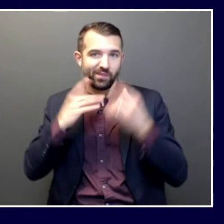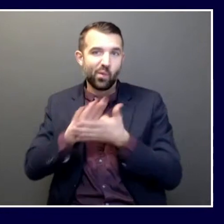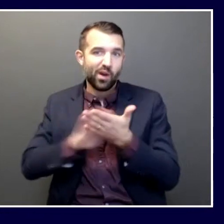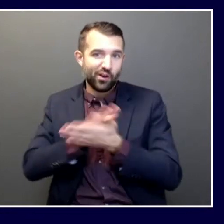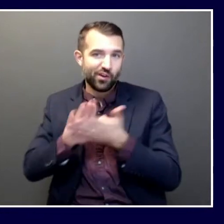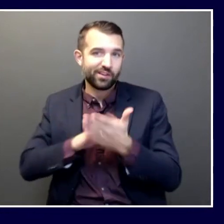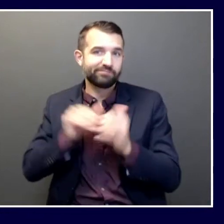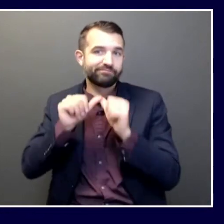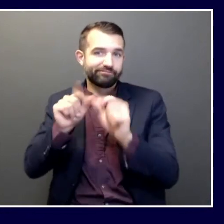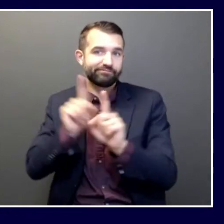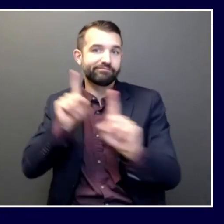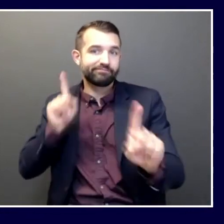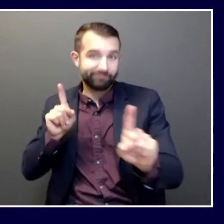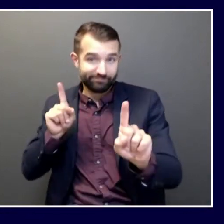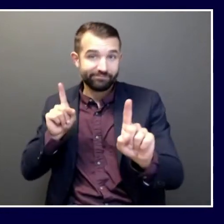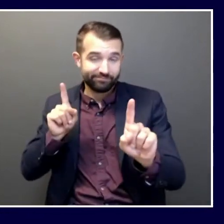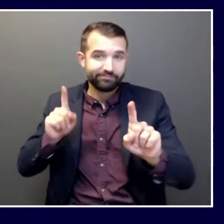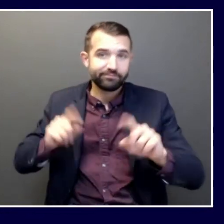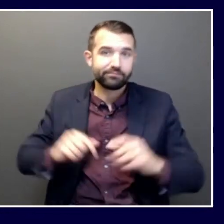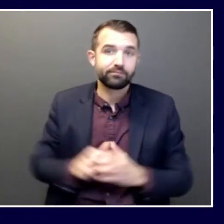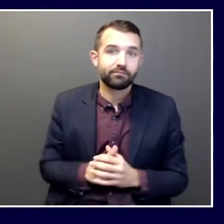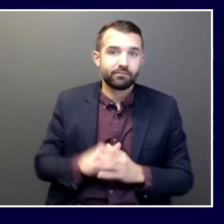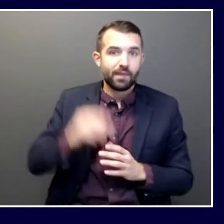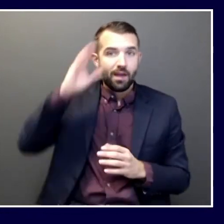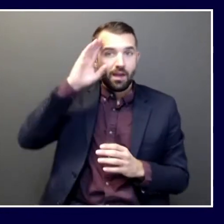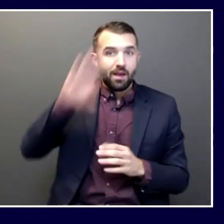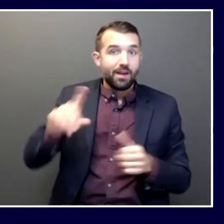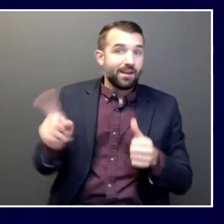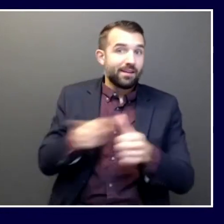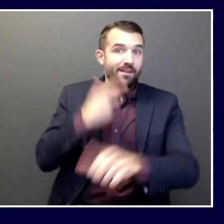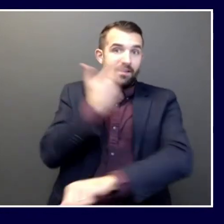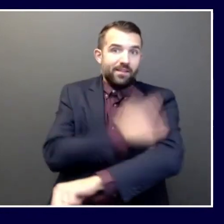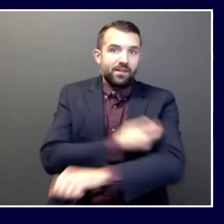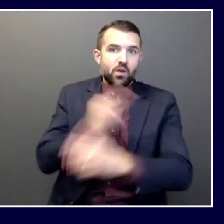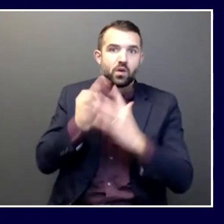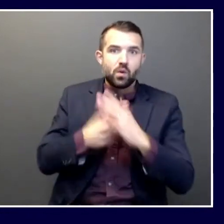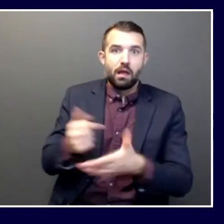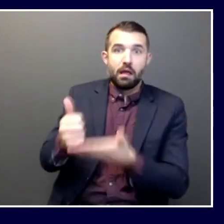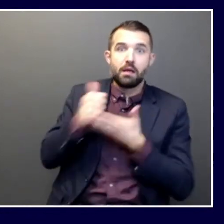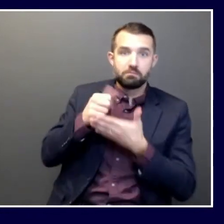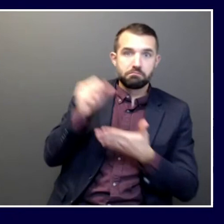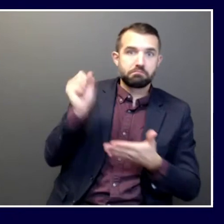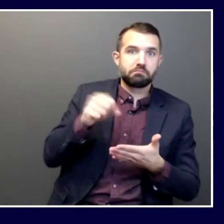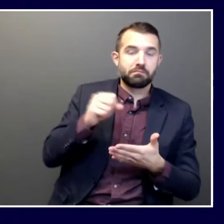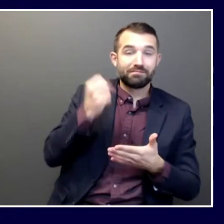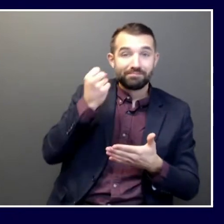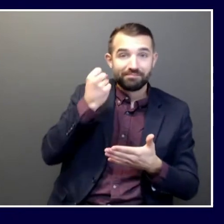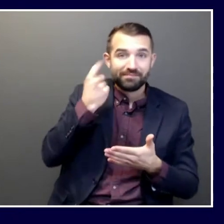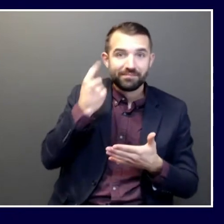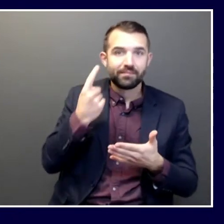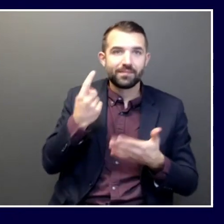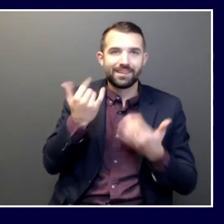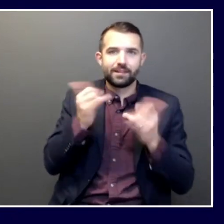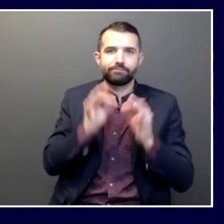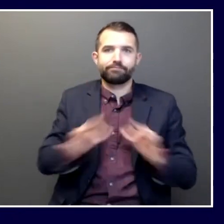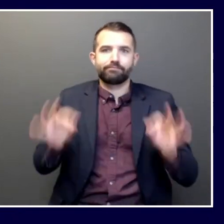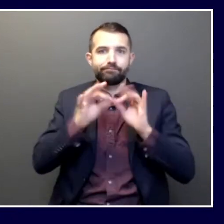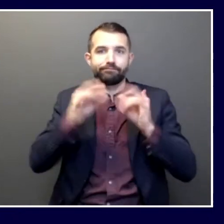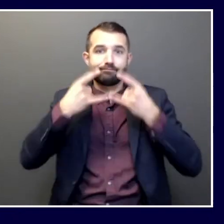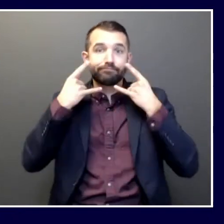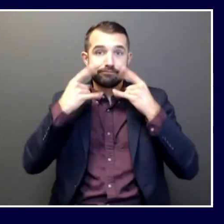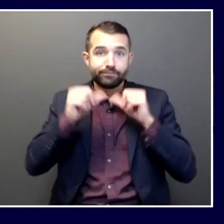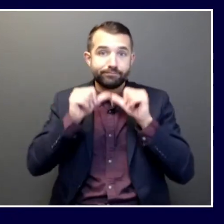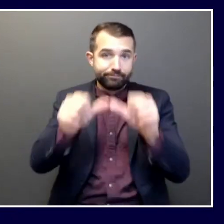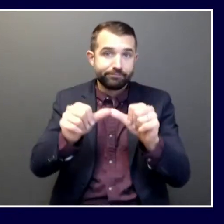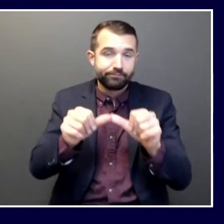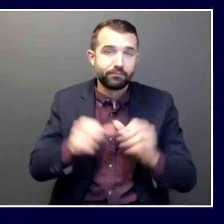powerful. They start working quickly. This year's holiday gatherings, particularly Thanksgiving, will be notably different and safer than